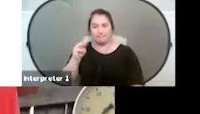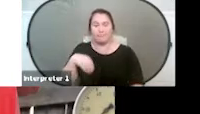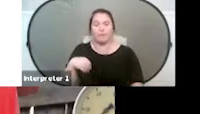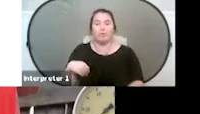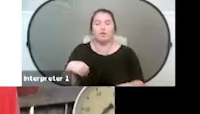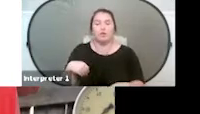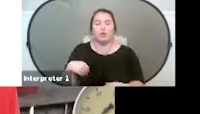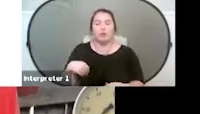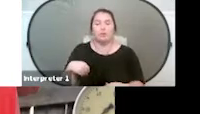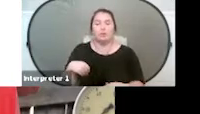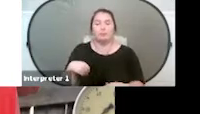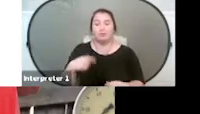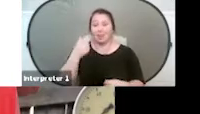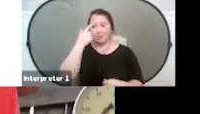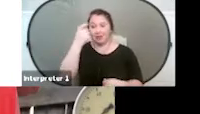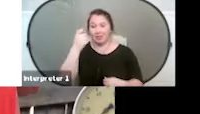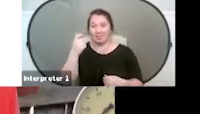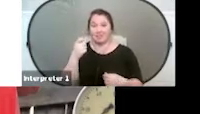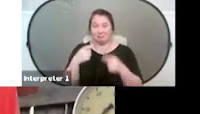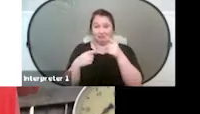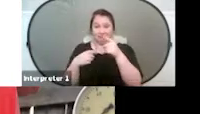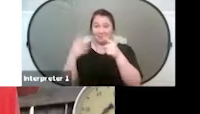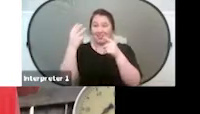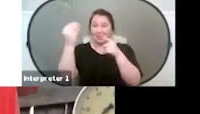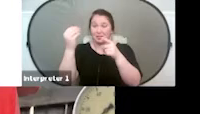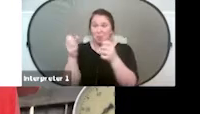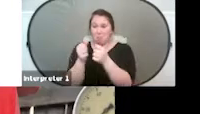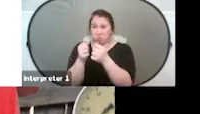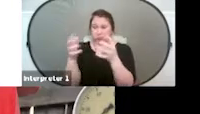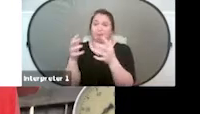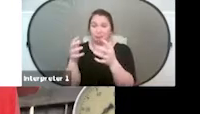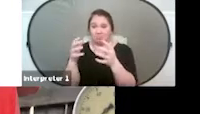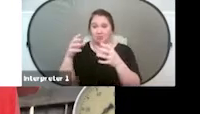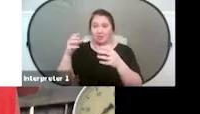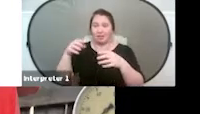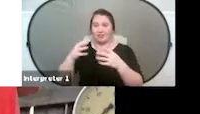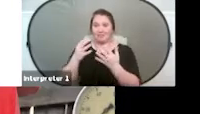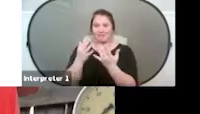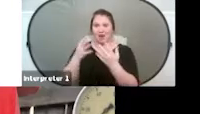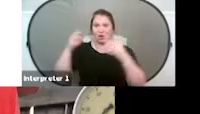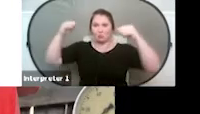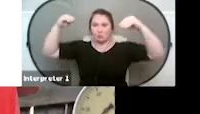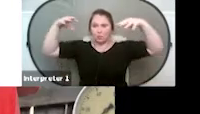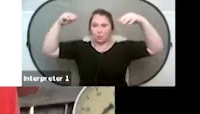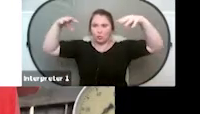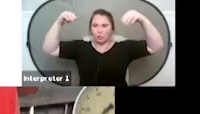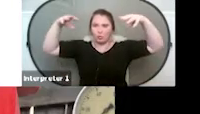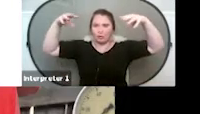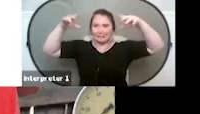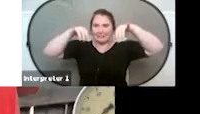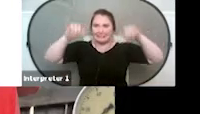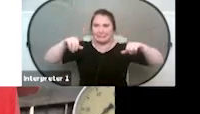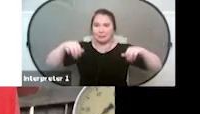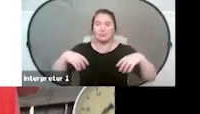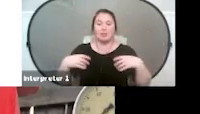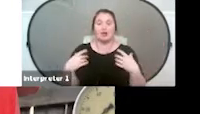to a rupture of the fire sprinkler system, components in the fire sprinkler system. As well, the HVAC